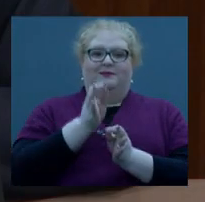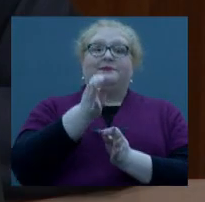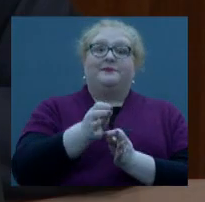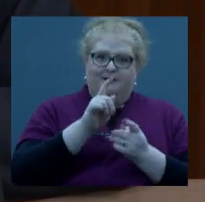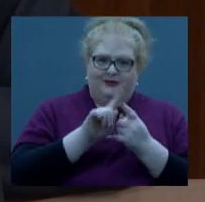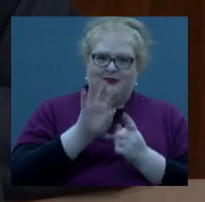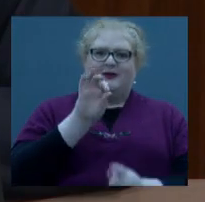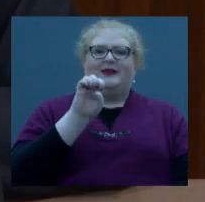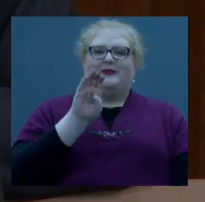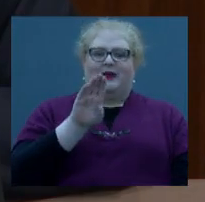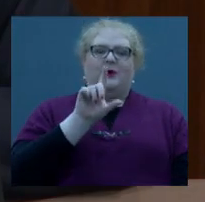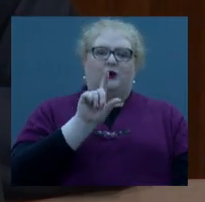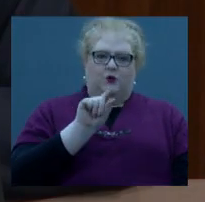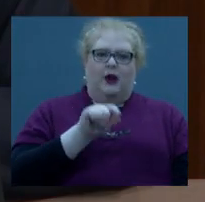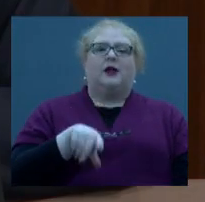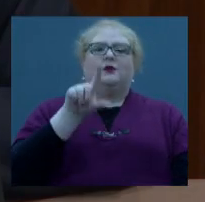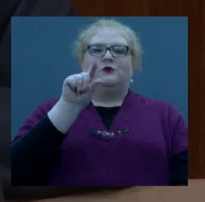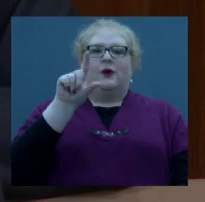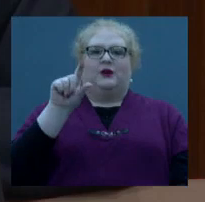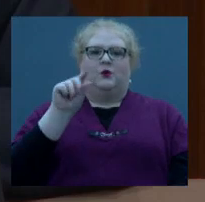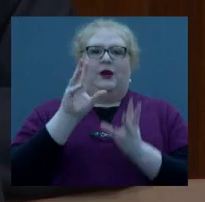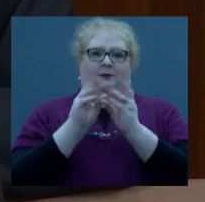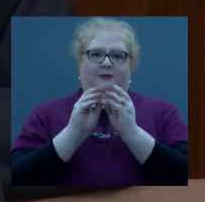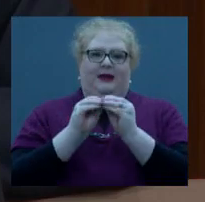meeting. The